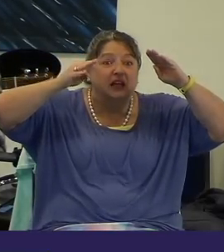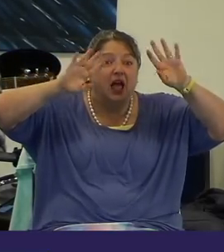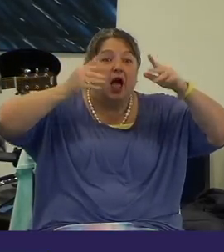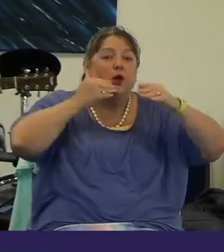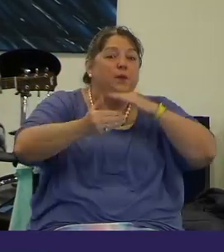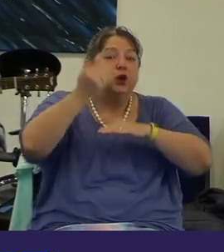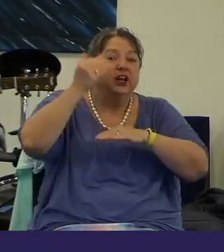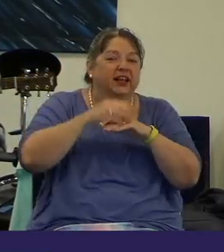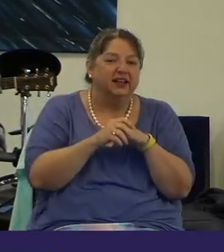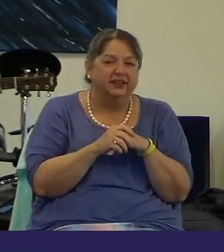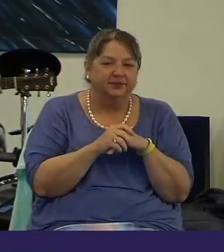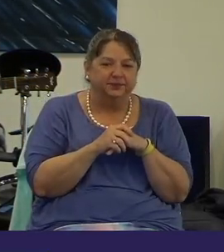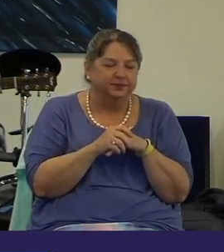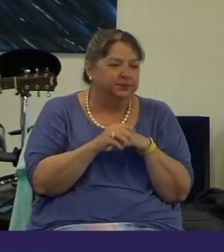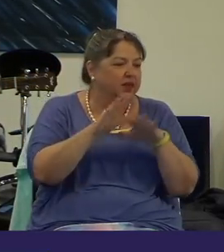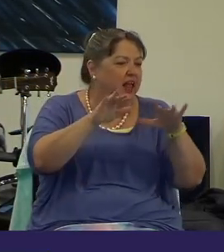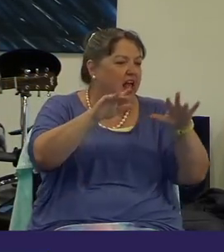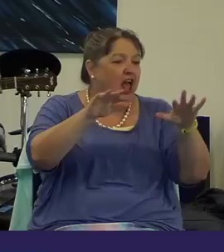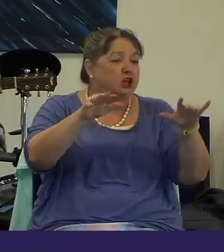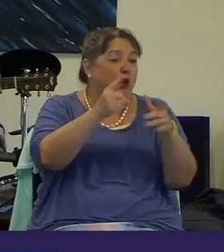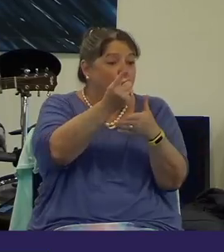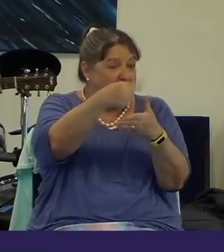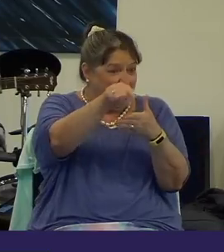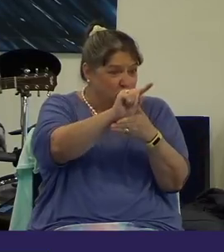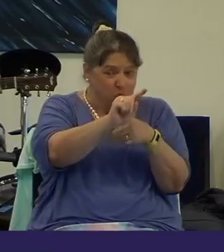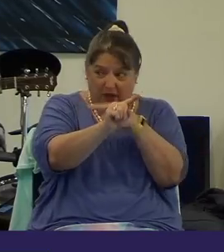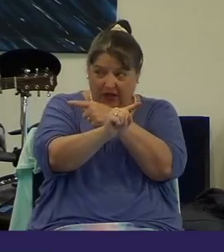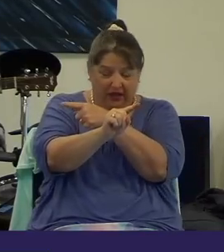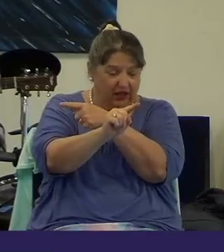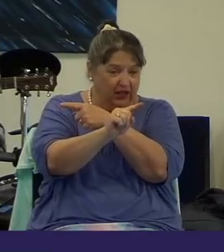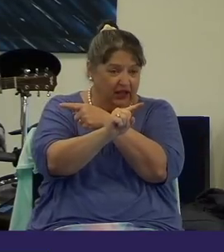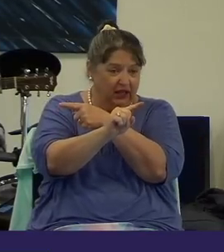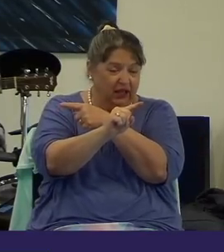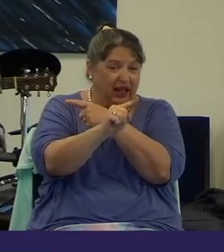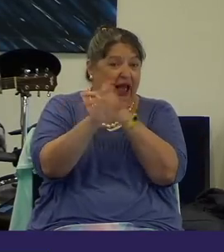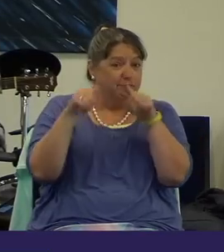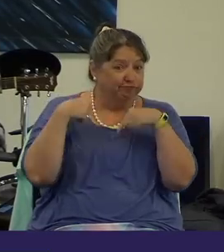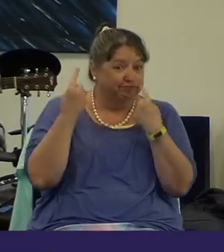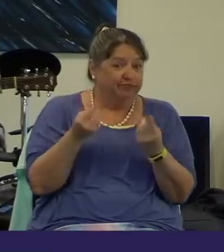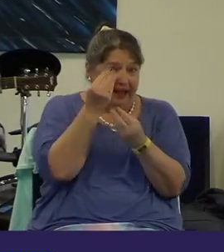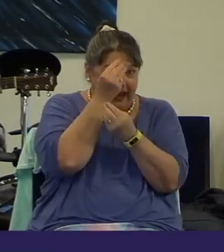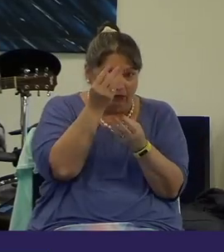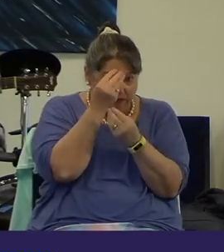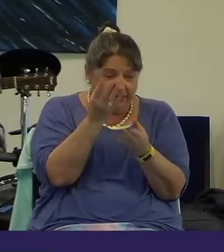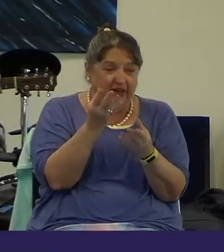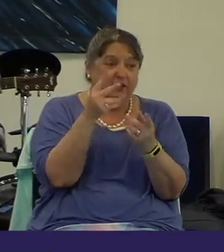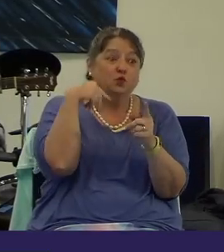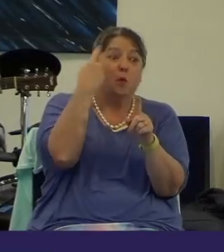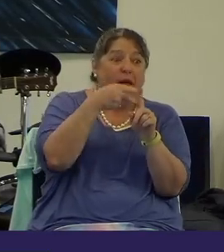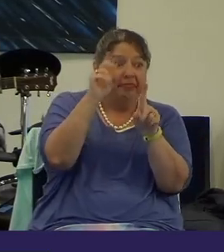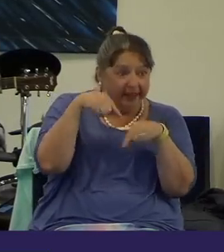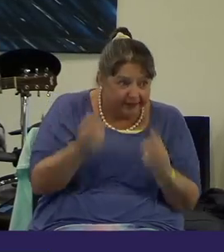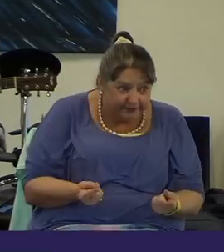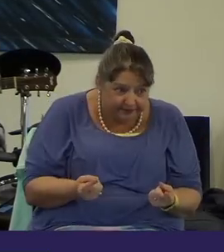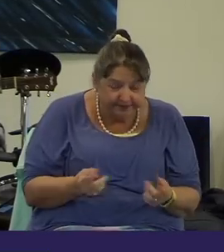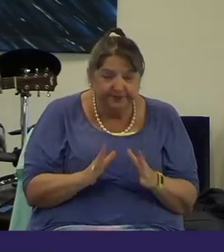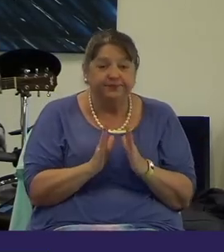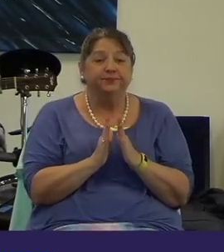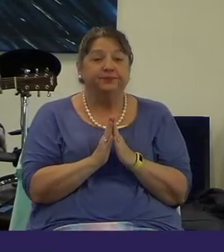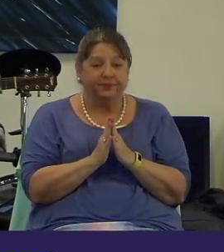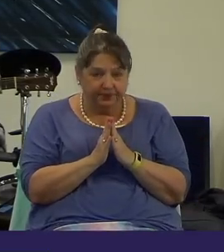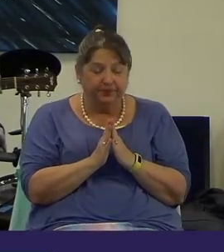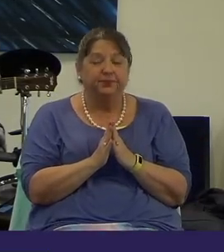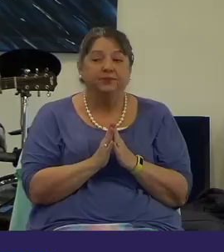Good morning. So next week, as I've been announcing throughout the last 2 months and